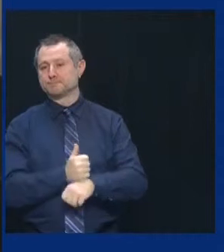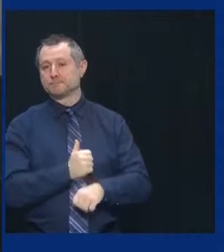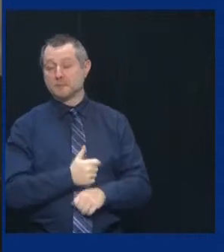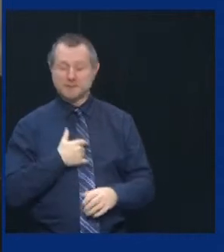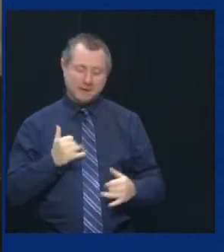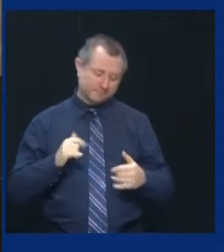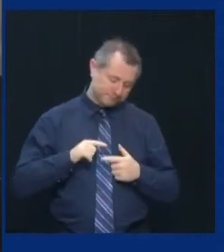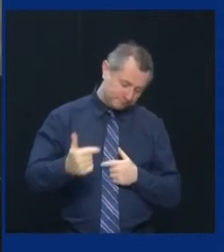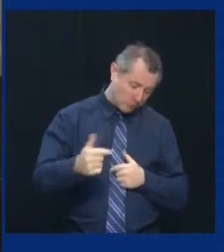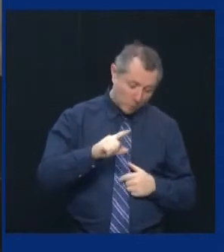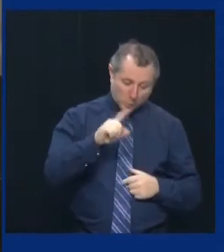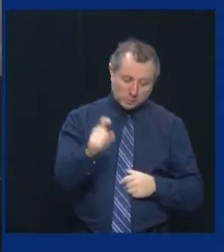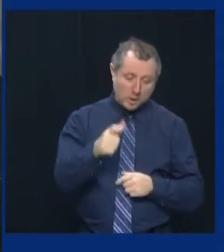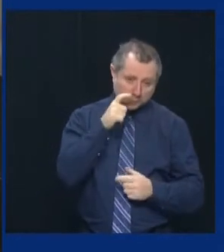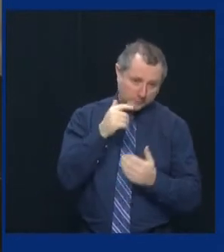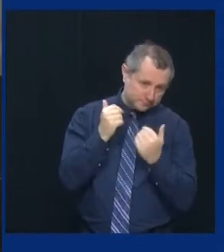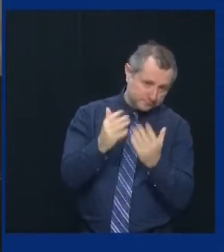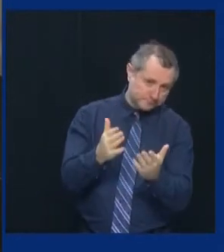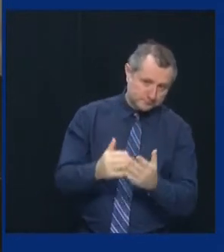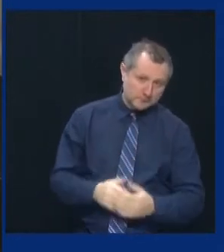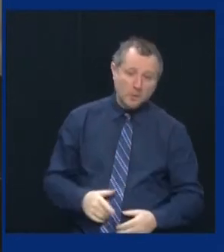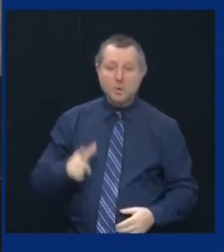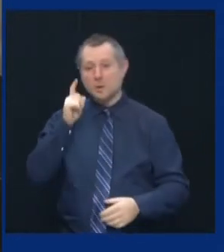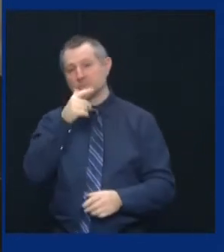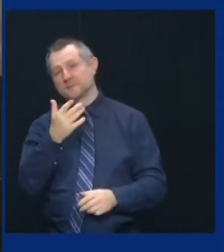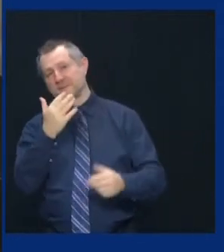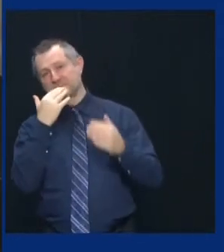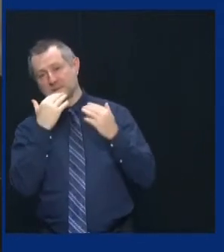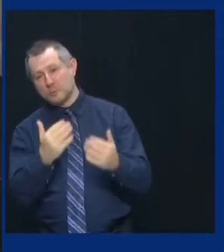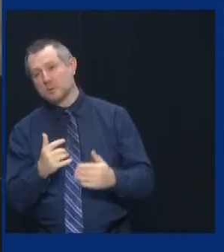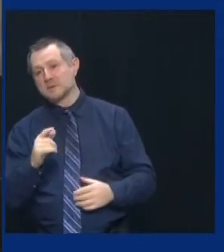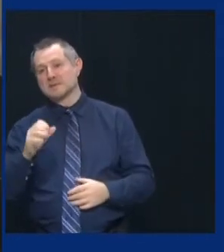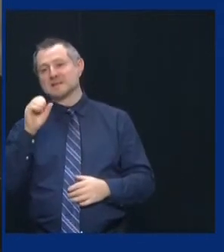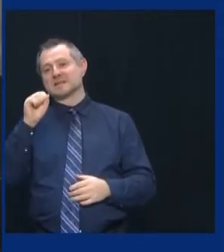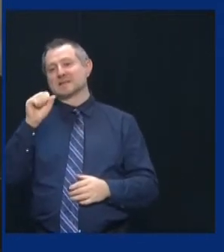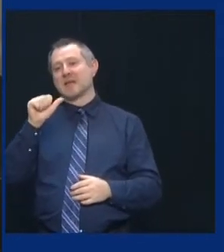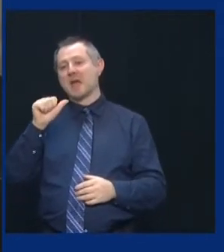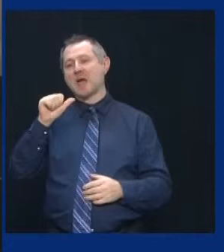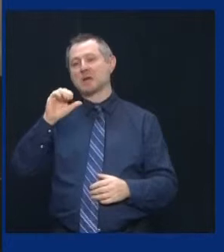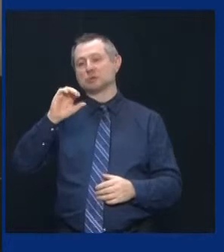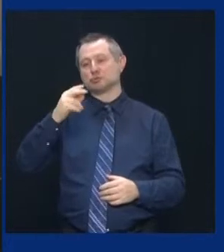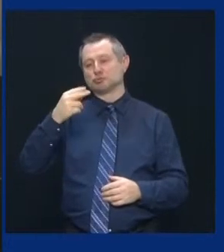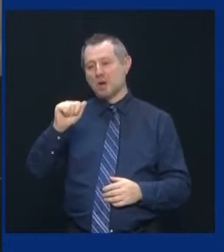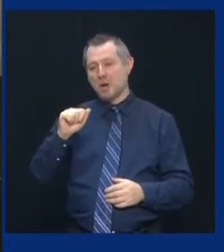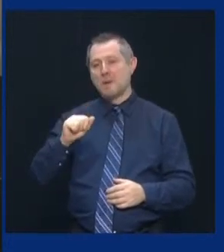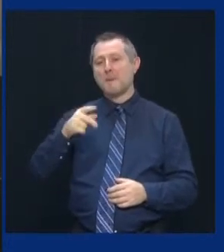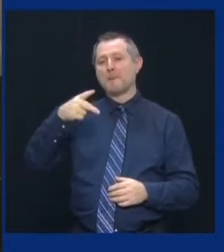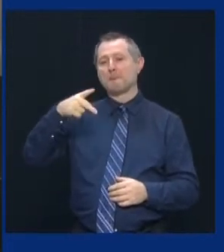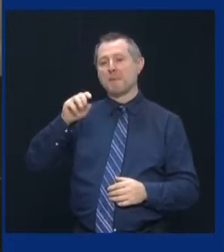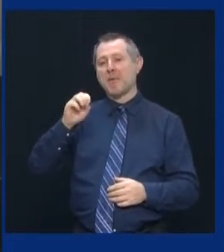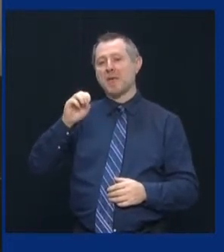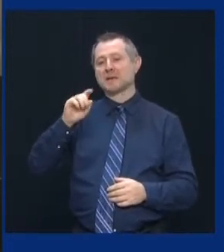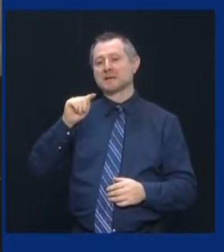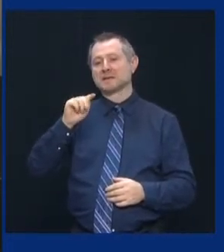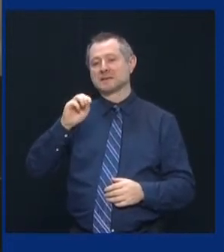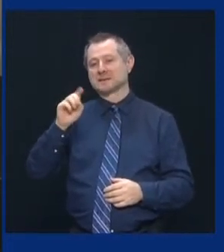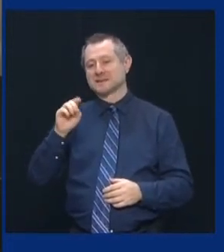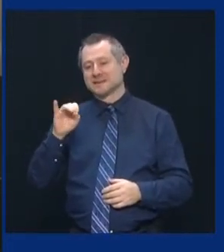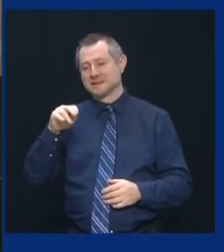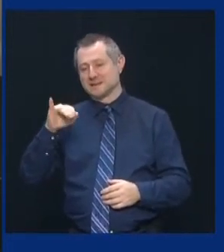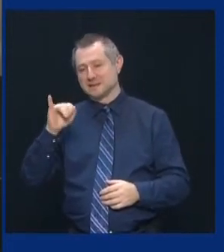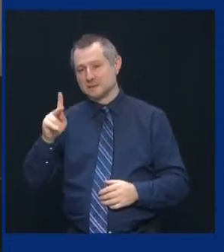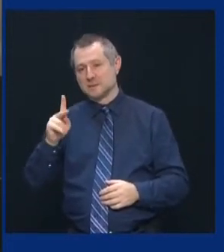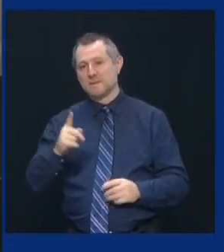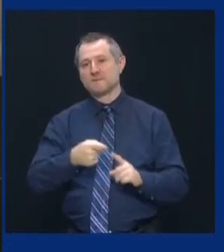operator. Thank you, Governor. You now have Sasha Pezenik from ABC News. Sasha, your line is